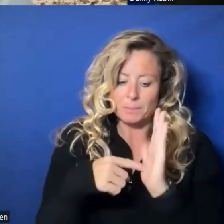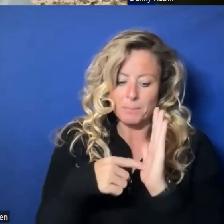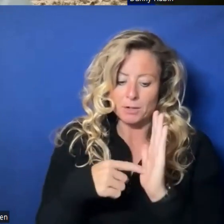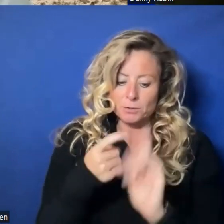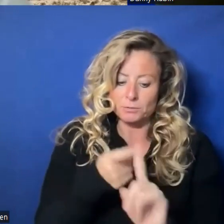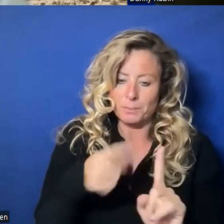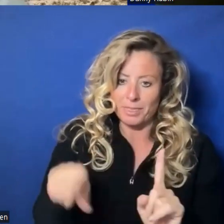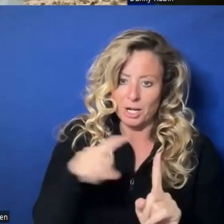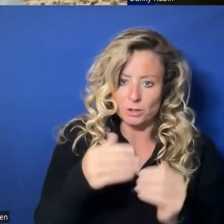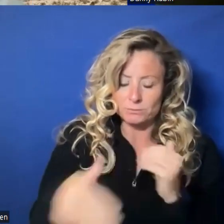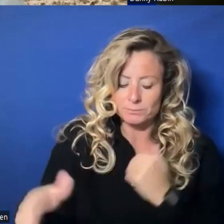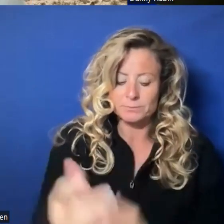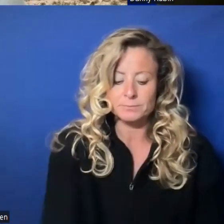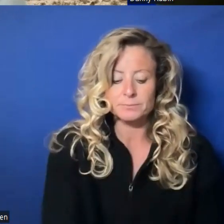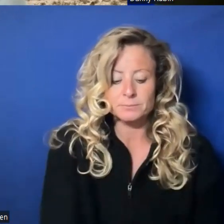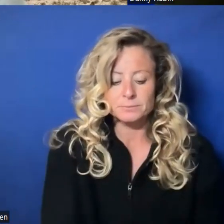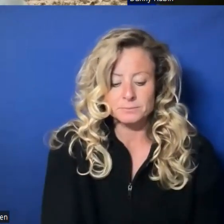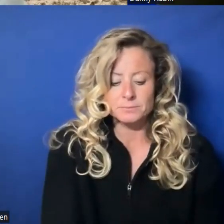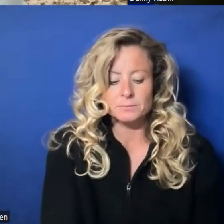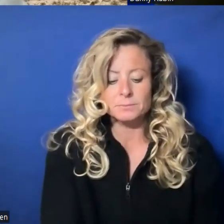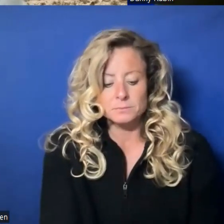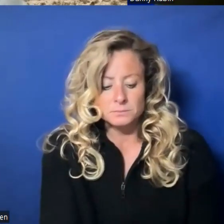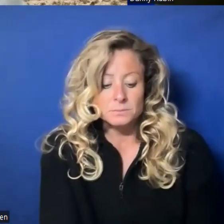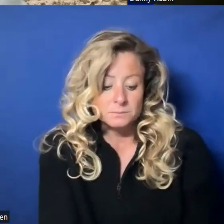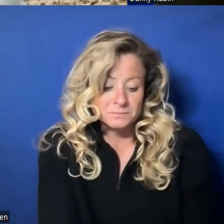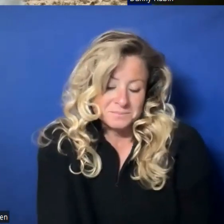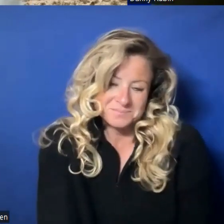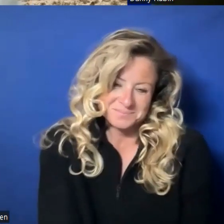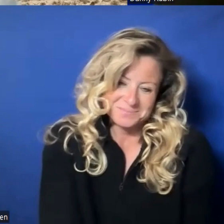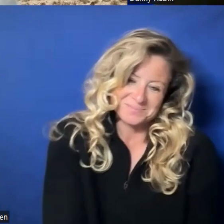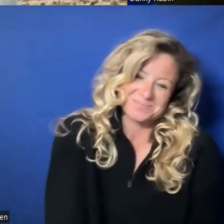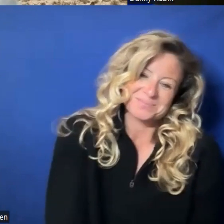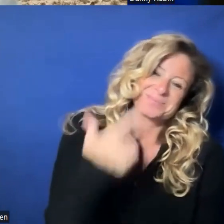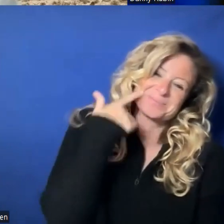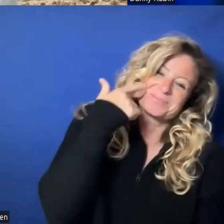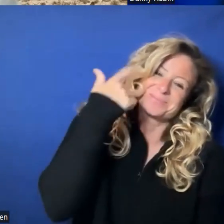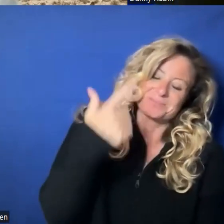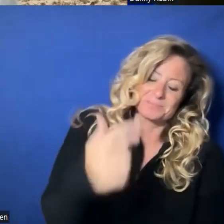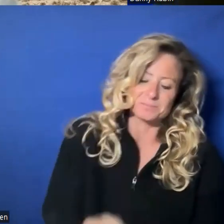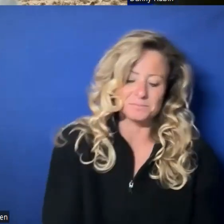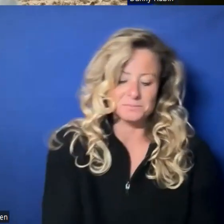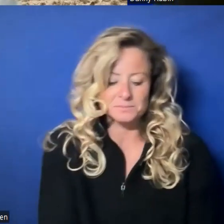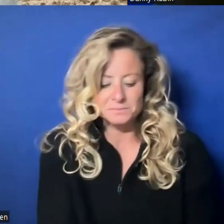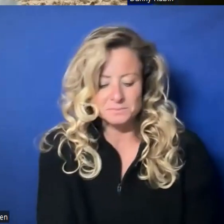data. So Thank you.